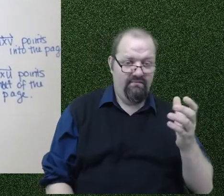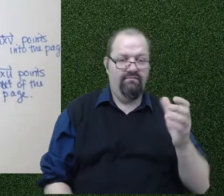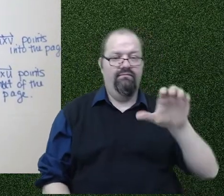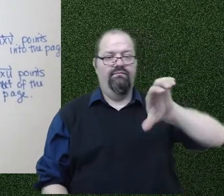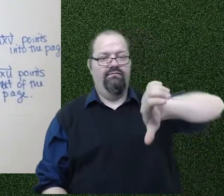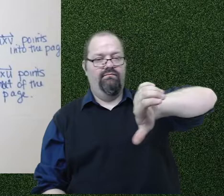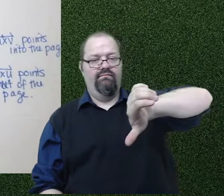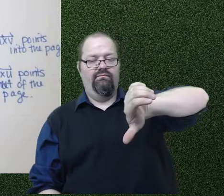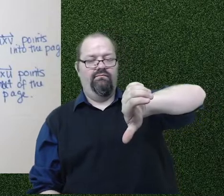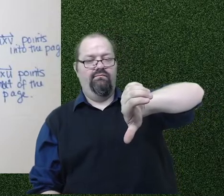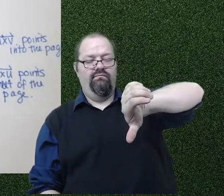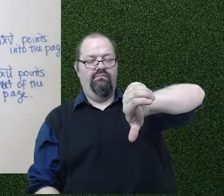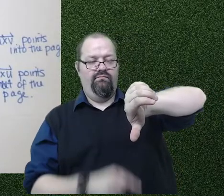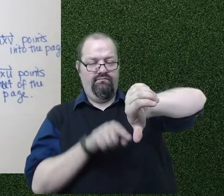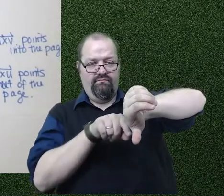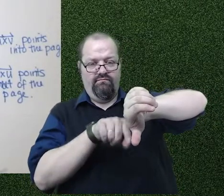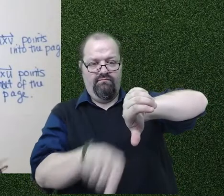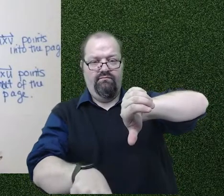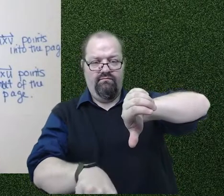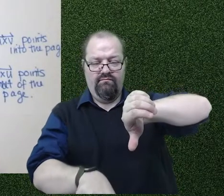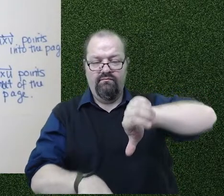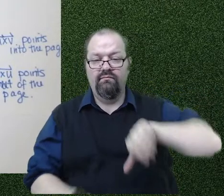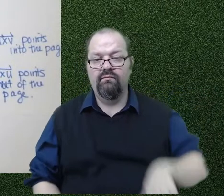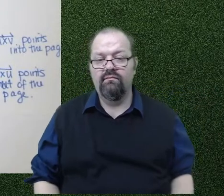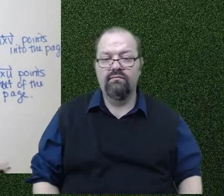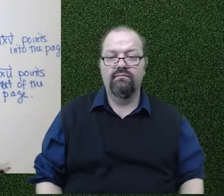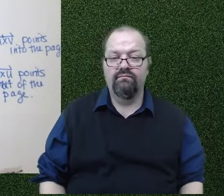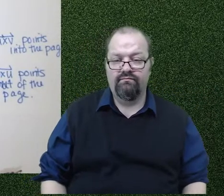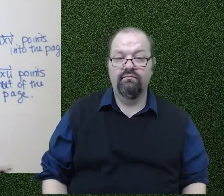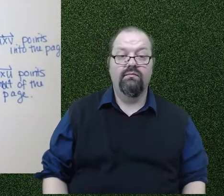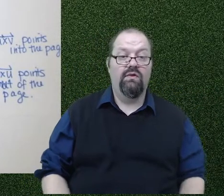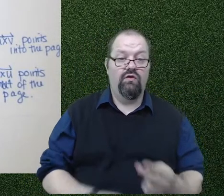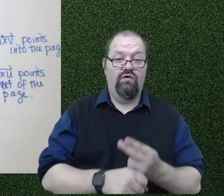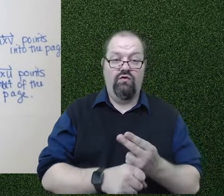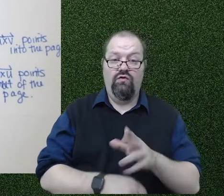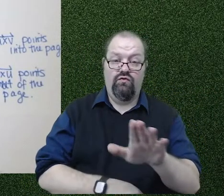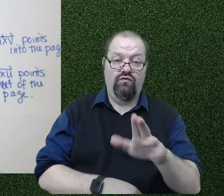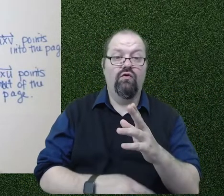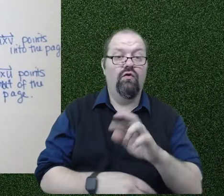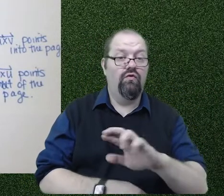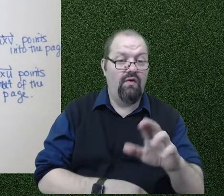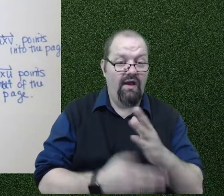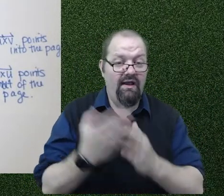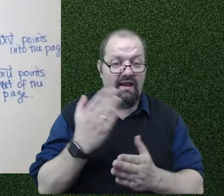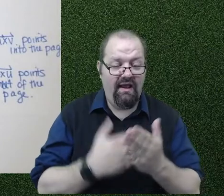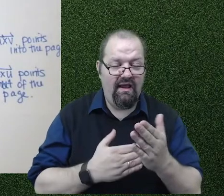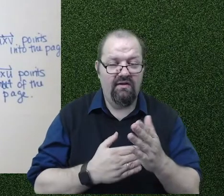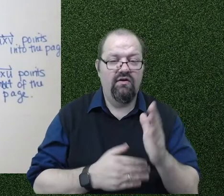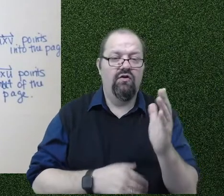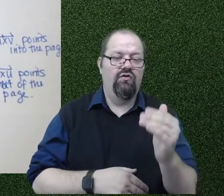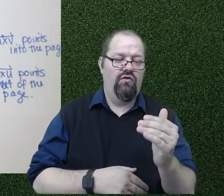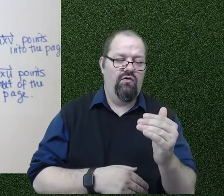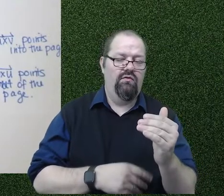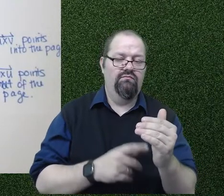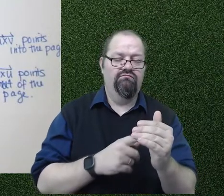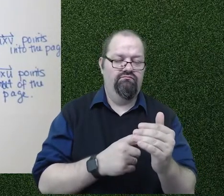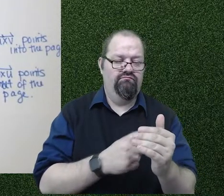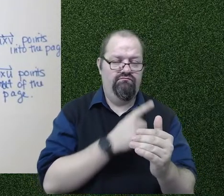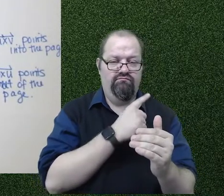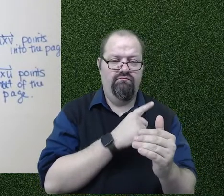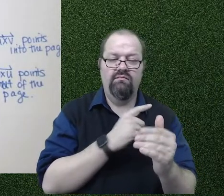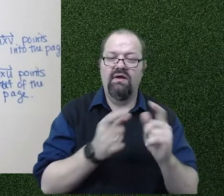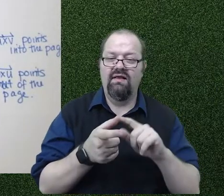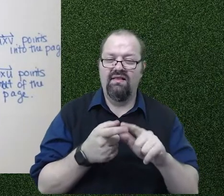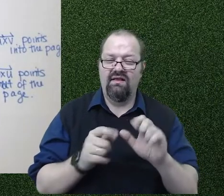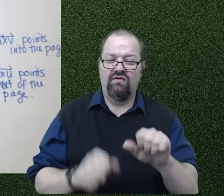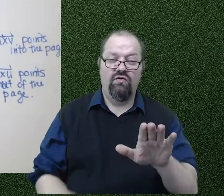So if you're trying to do u cross v, use your right hand, point your fingers in the direction of u, curl your fingers toward v. Then your